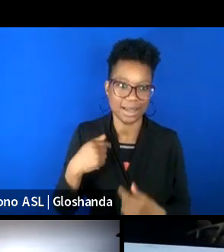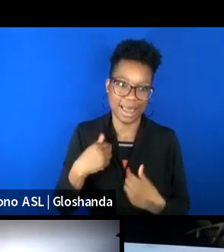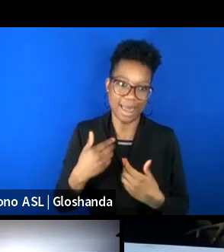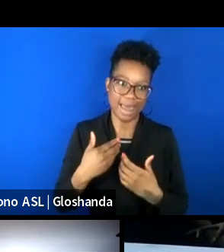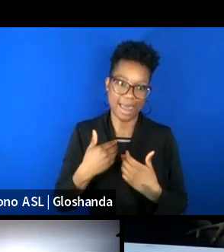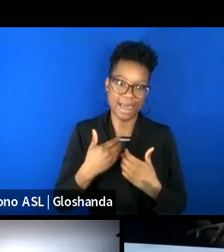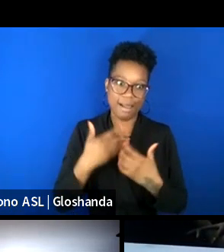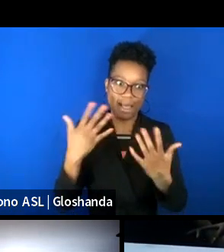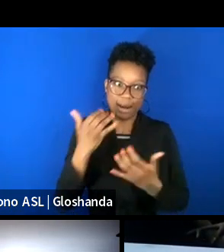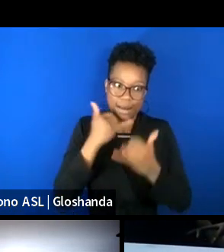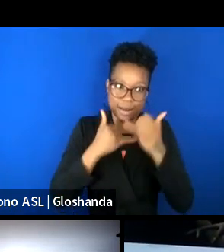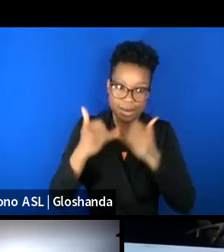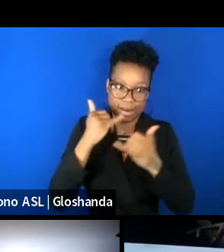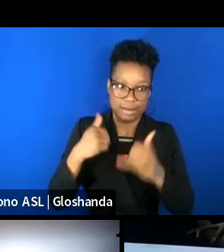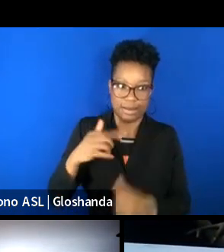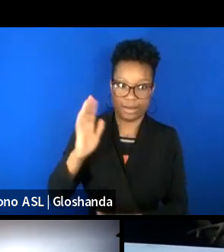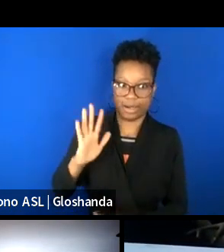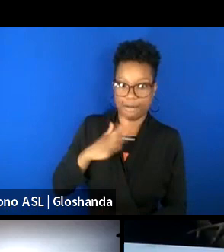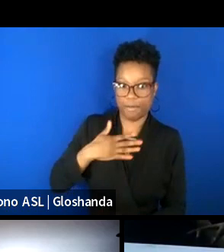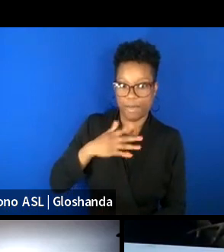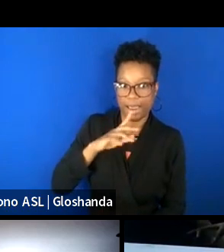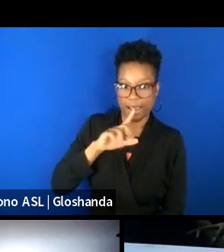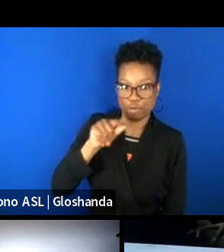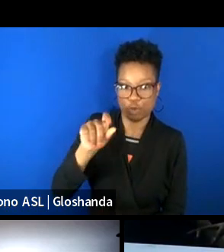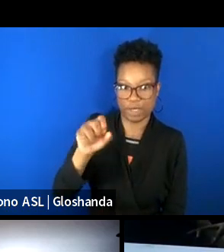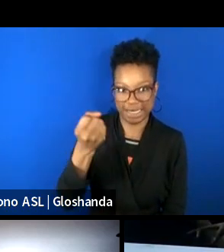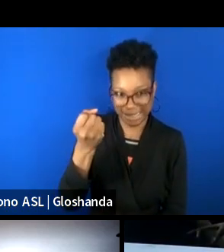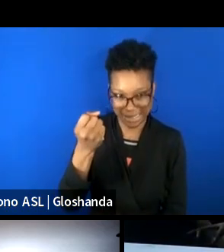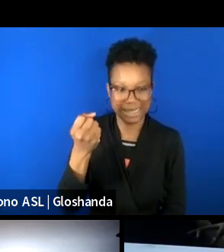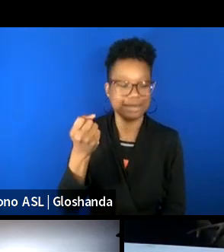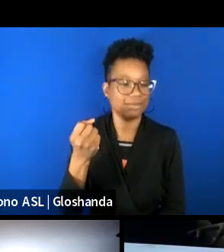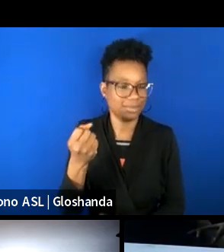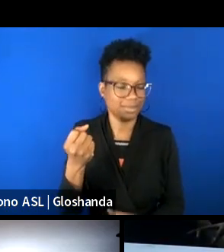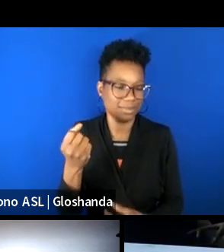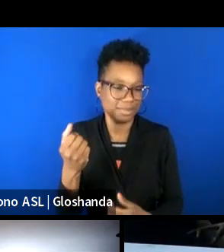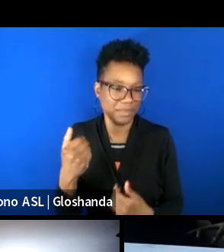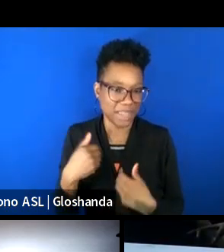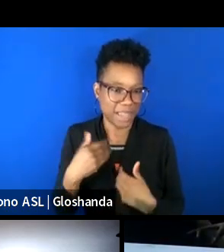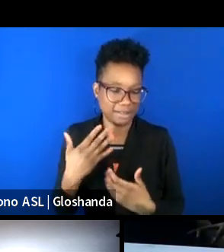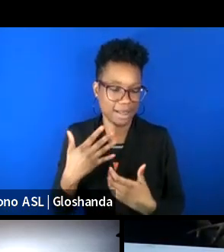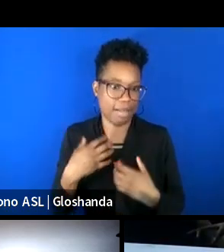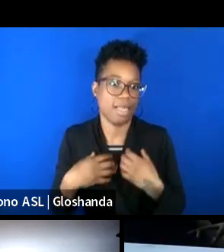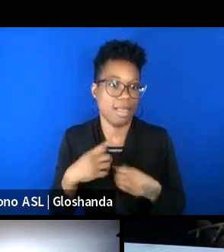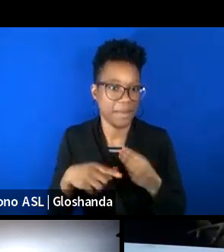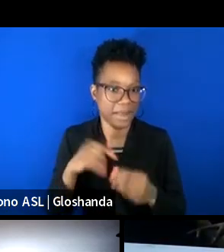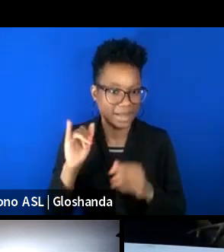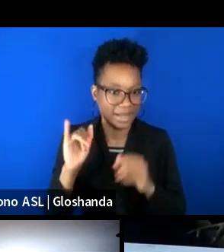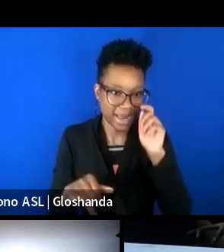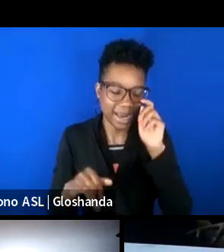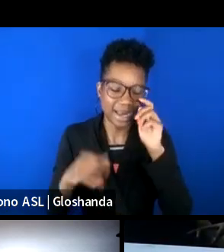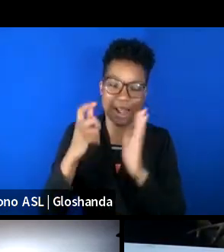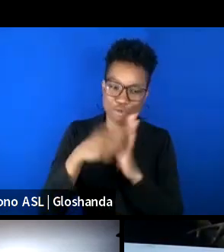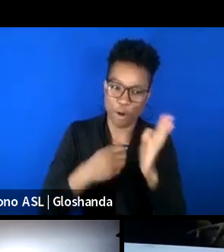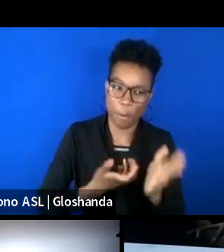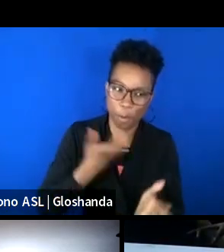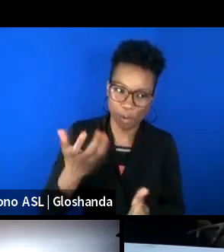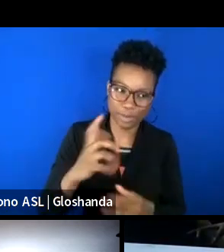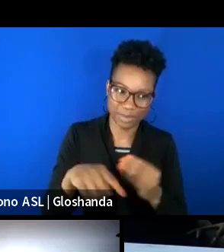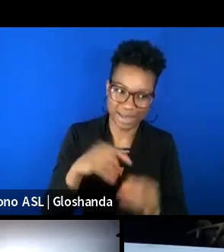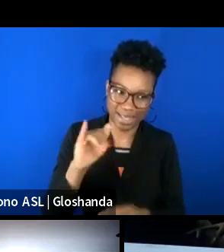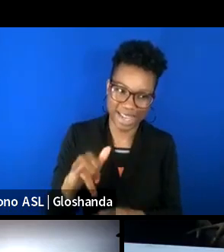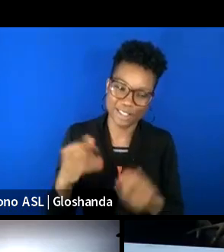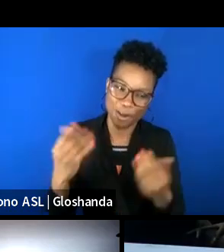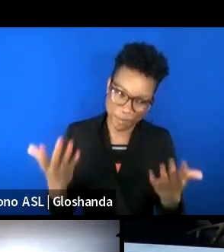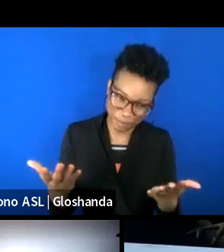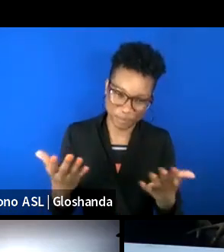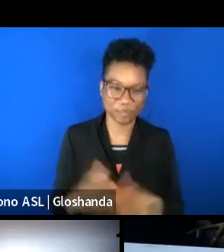So. You put it back in the art, put it in the art. I love it. So I'd love to, and